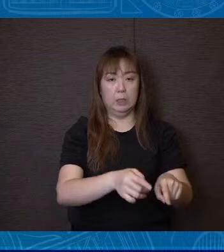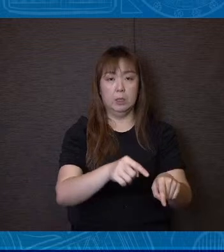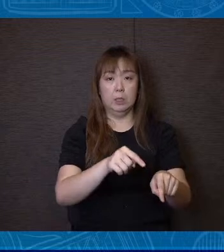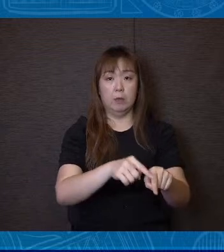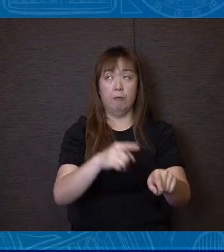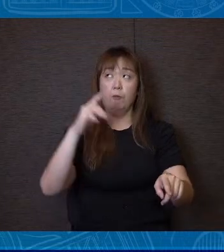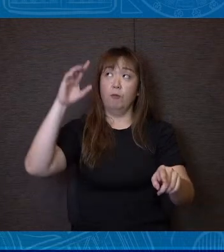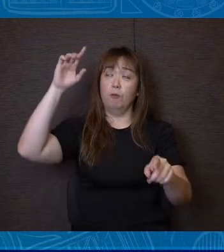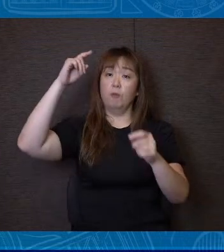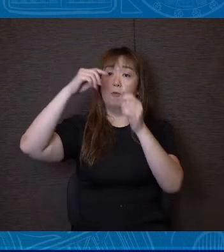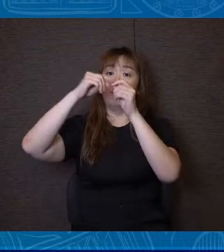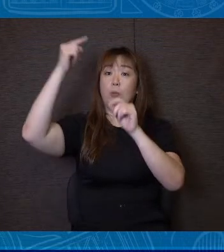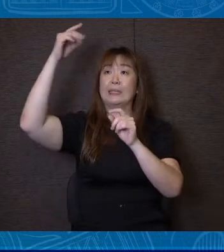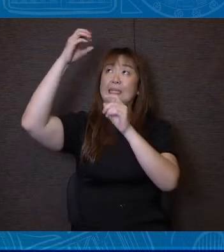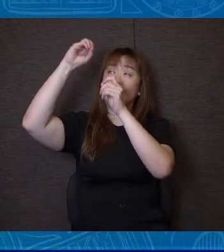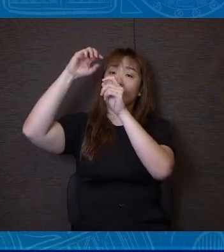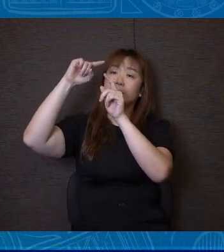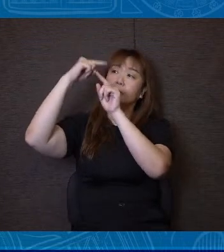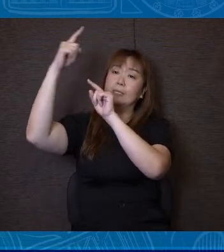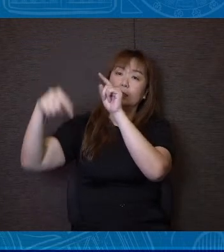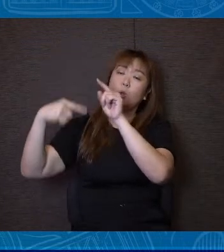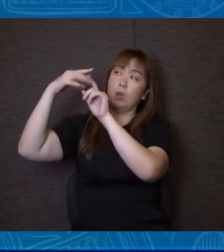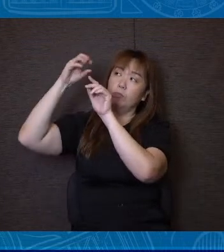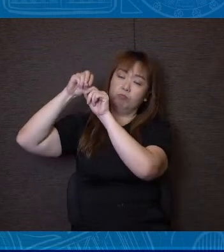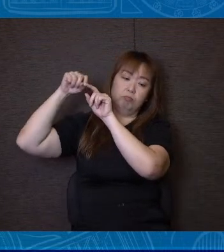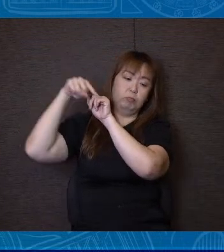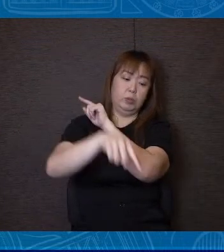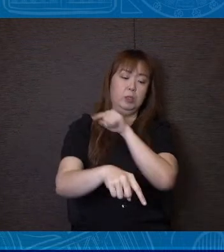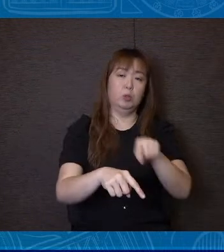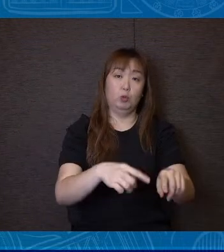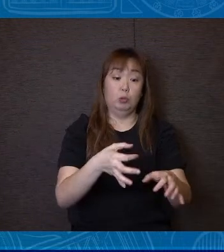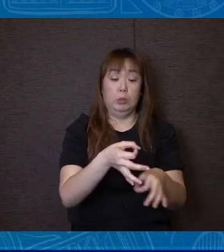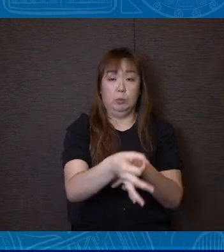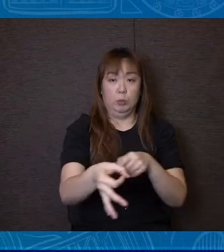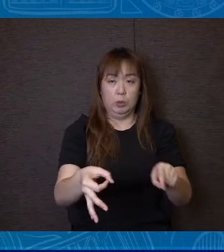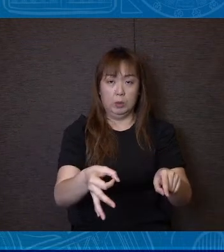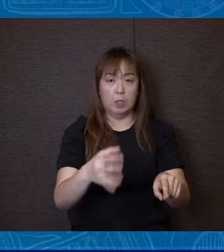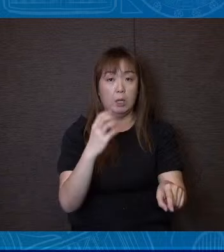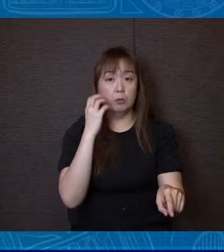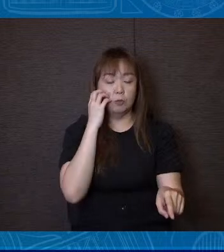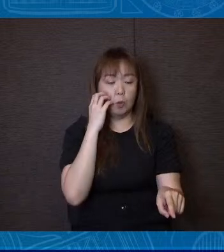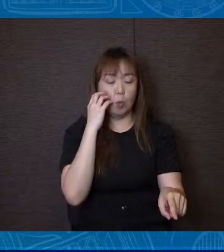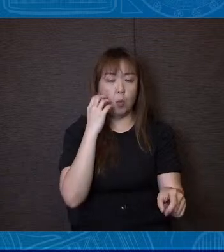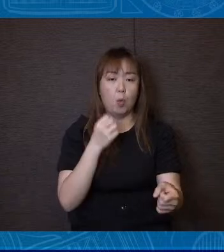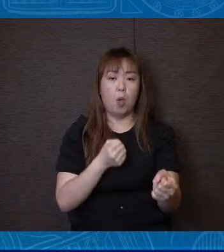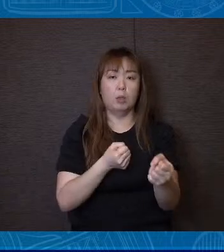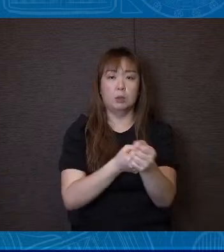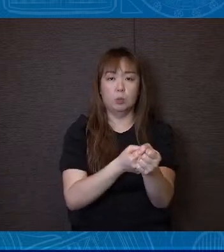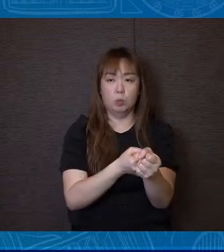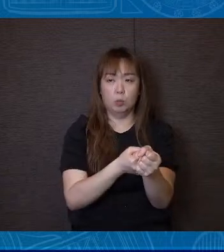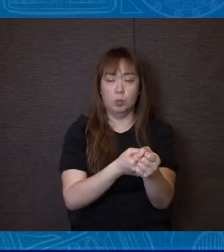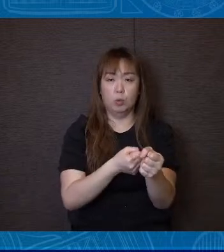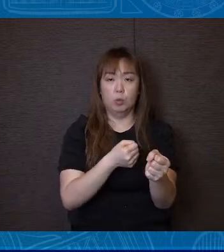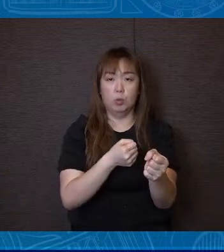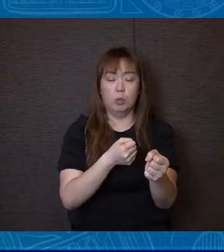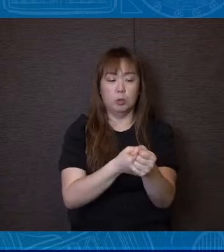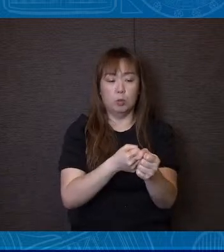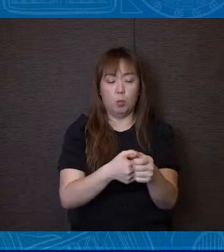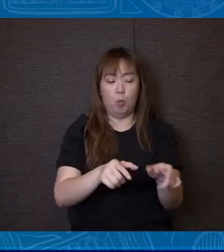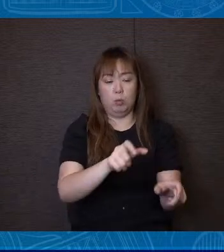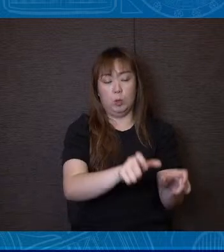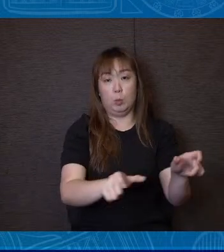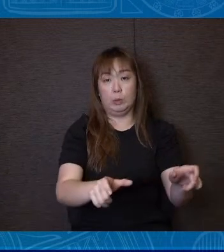space using existing terminals like just our phones complement terrestrial networks in isolated